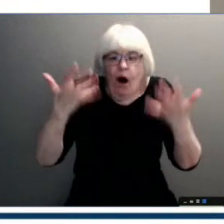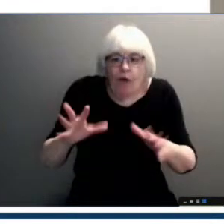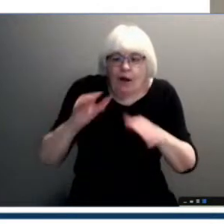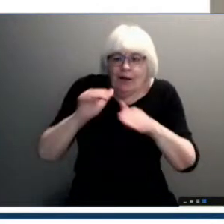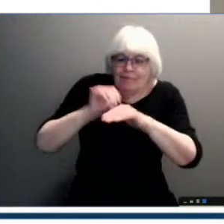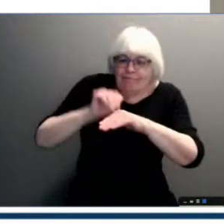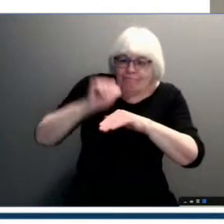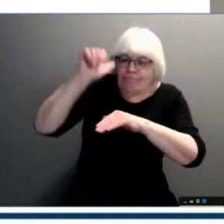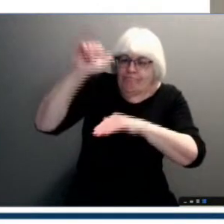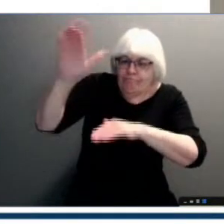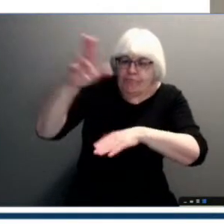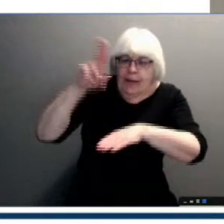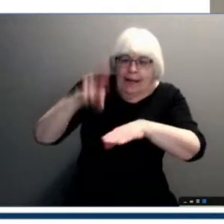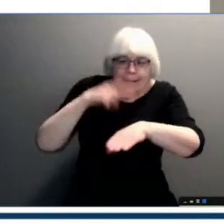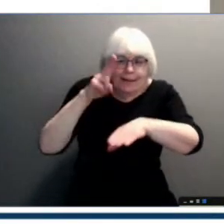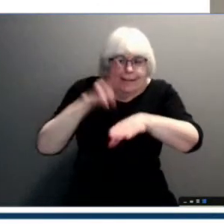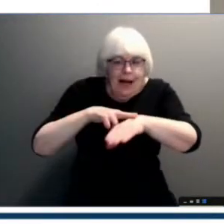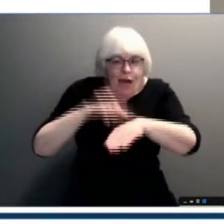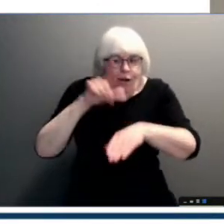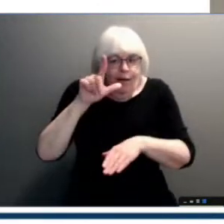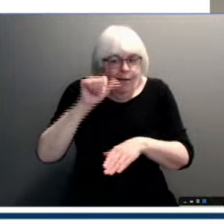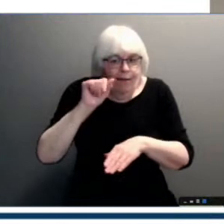capacity to get the confirmatory